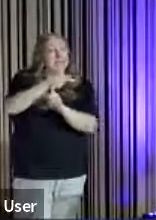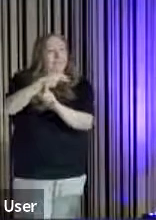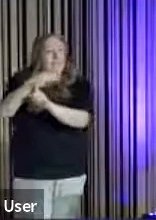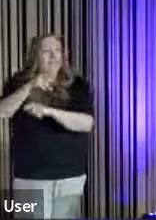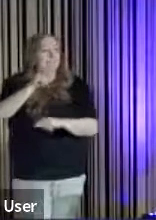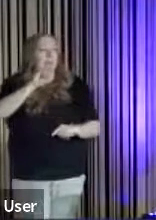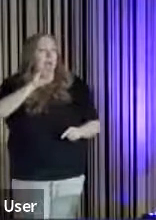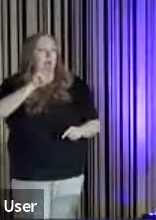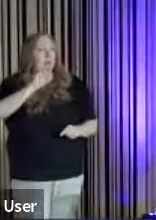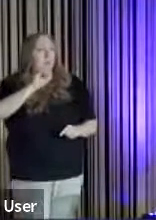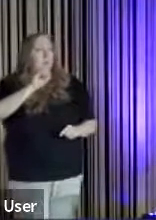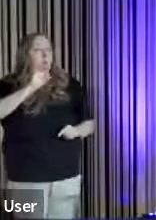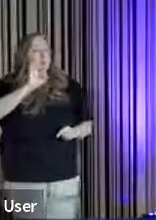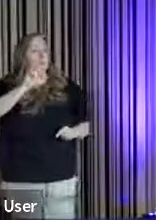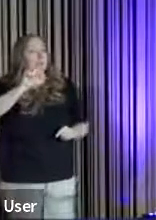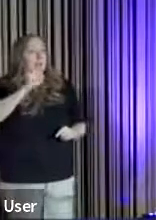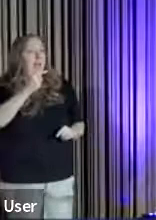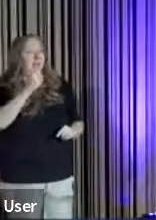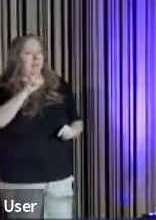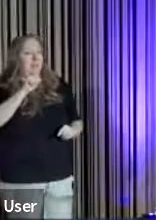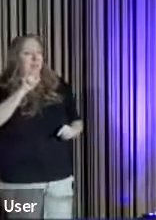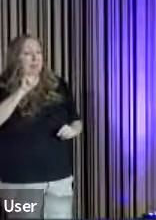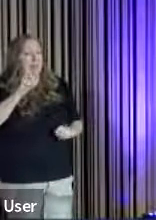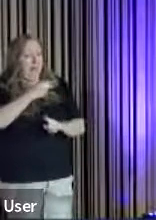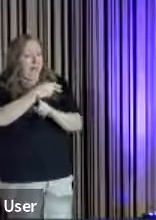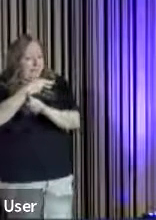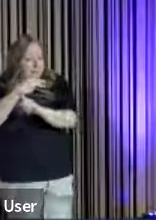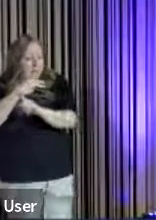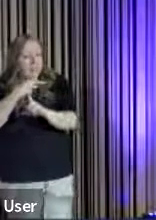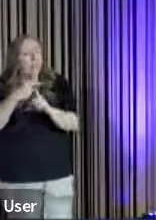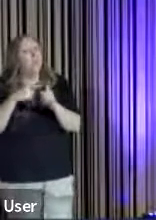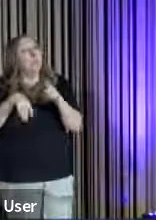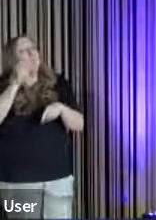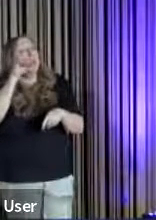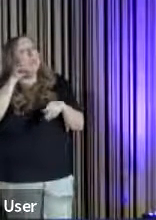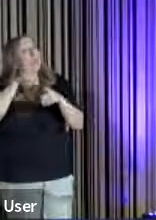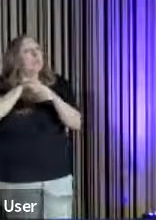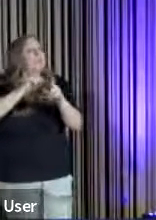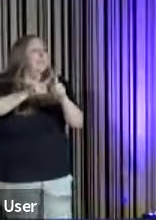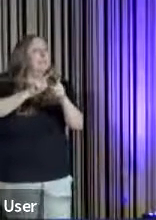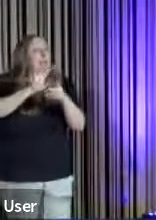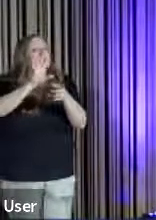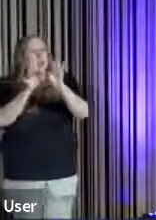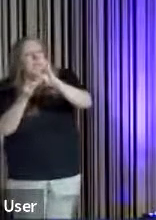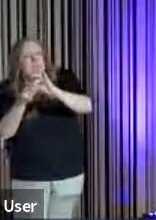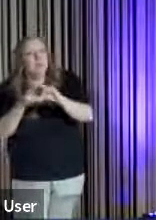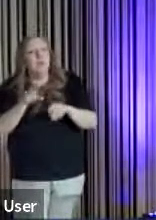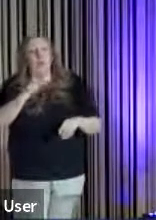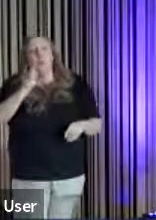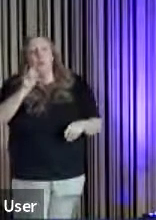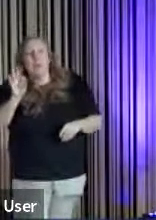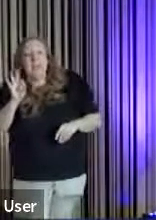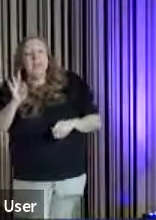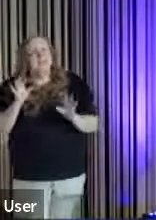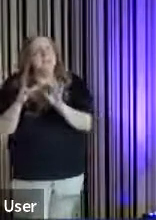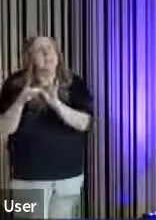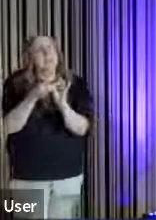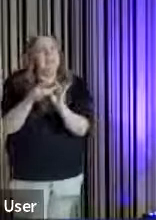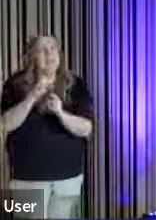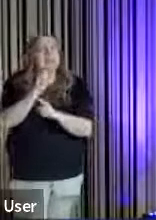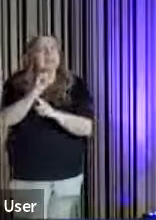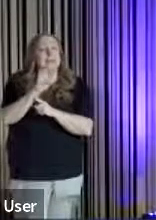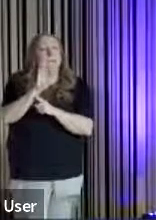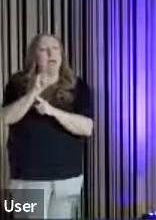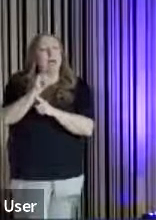super symbiont because we find it in symbiosis with coral reefs. We find it in symbiosis with mollusks and other sort of sea animals.